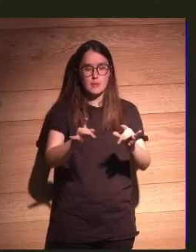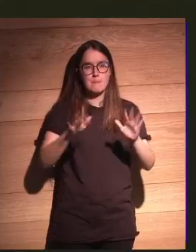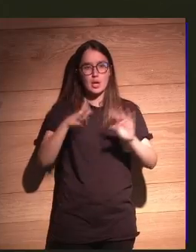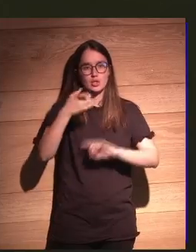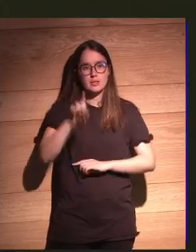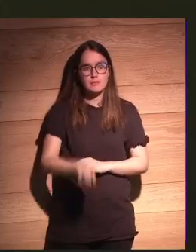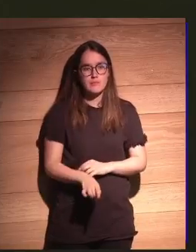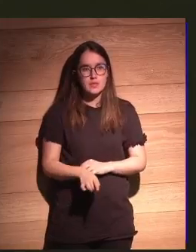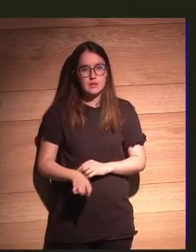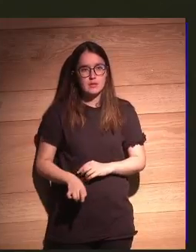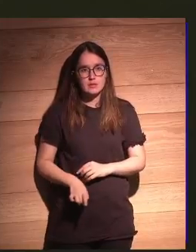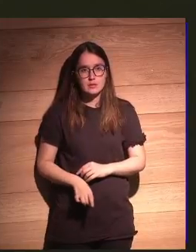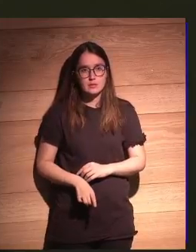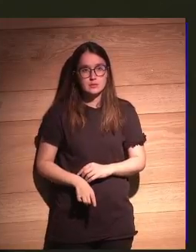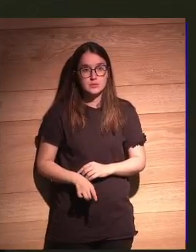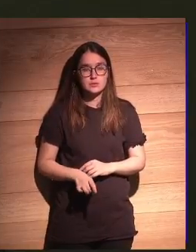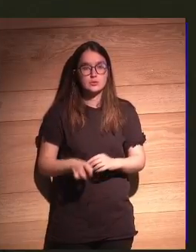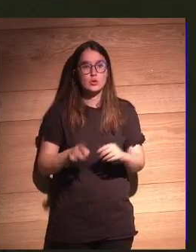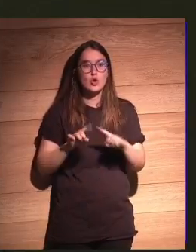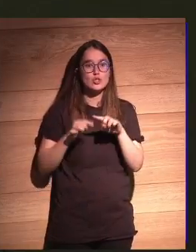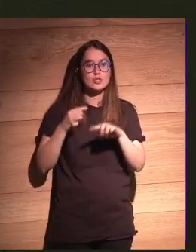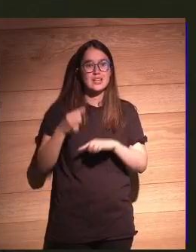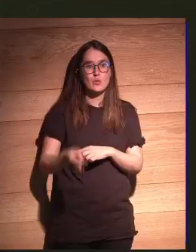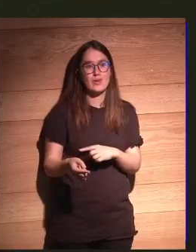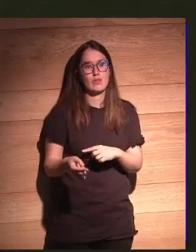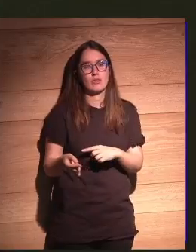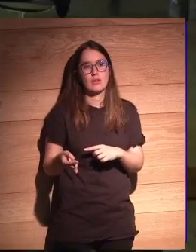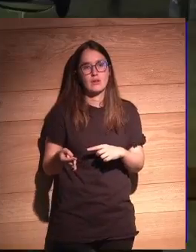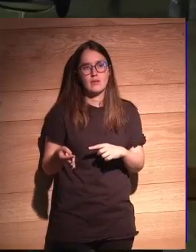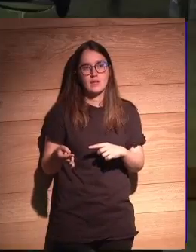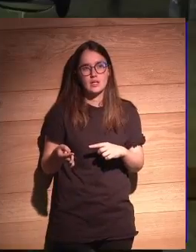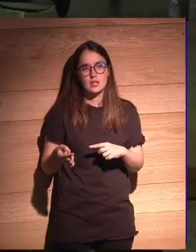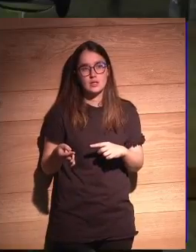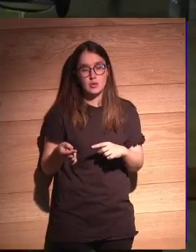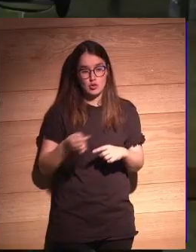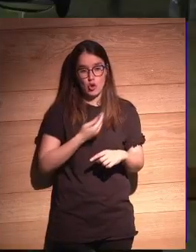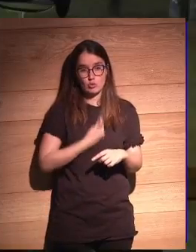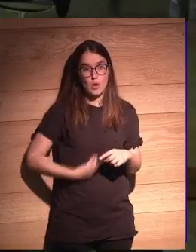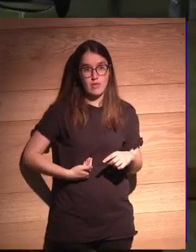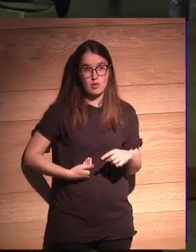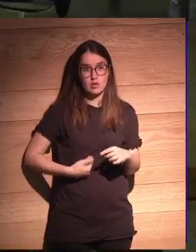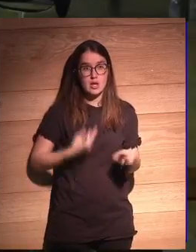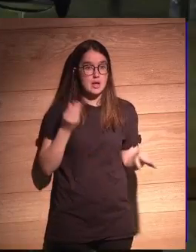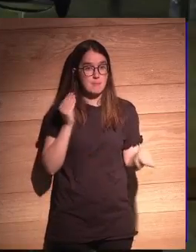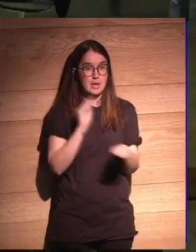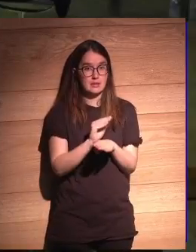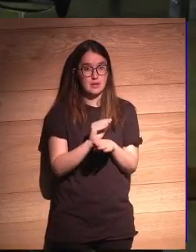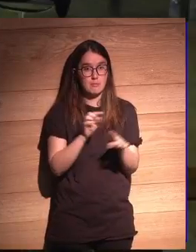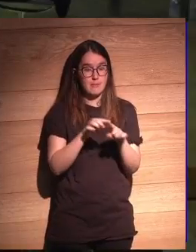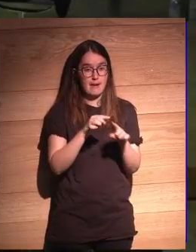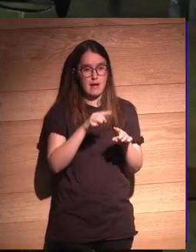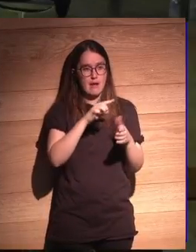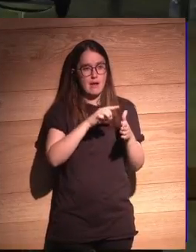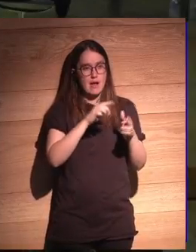from the cities, but also it had as a consequence the lack of motivation